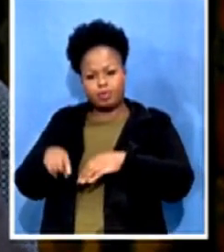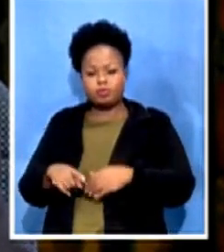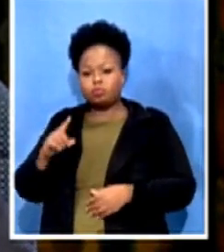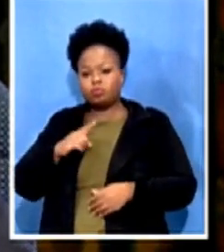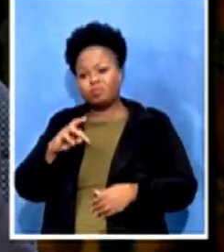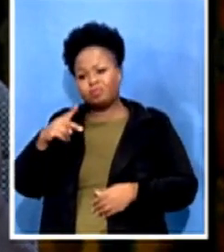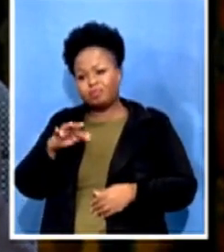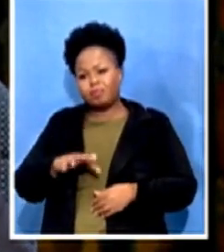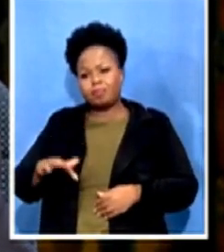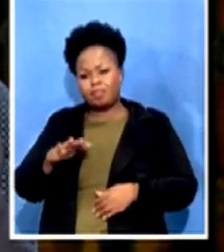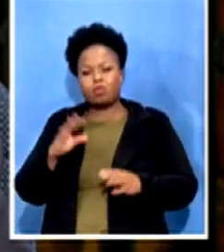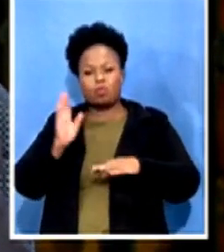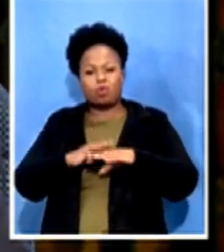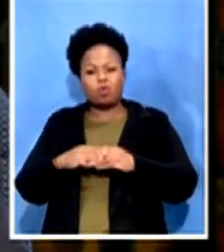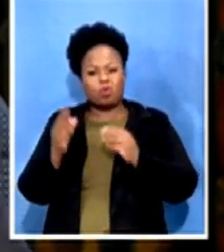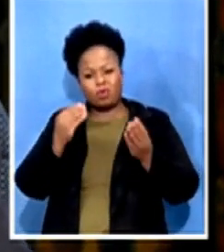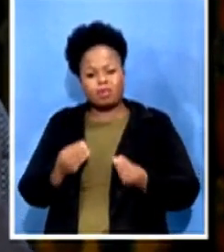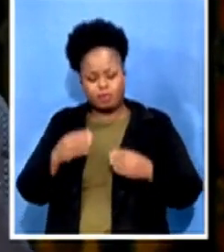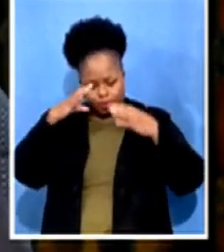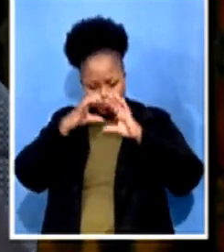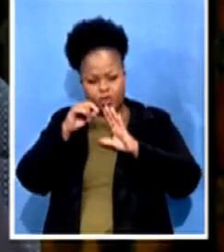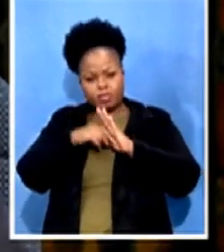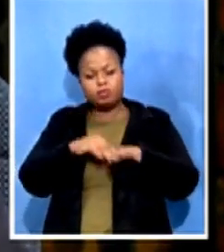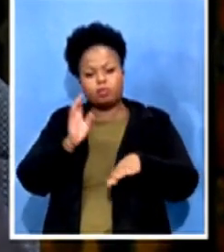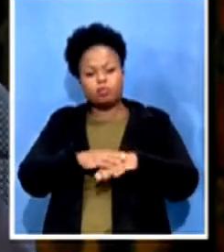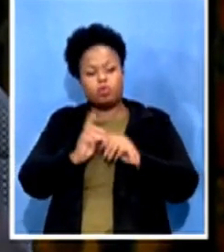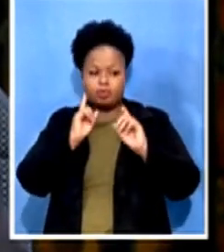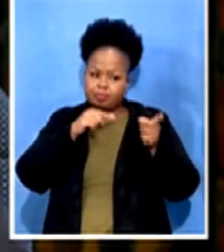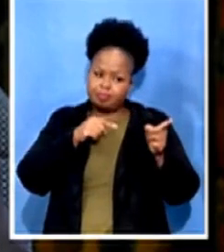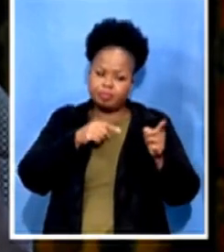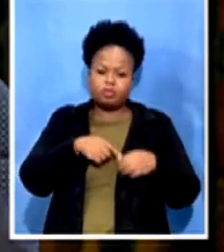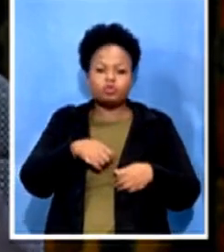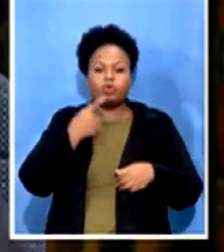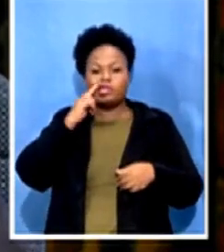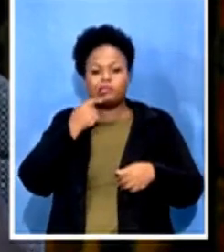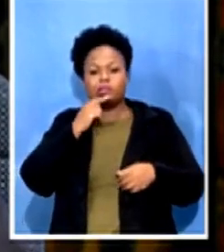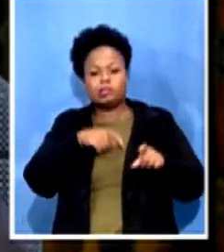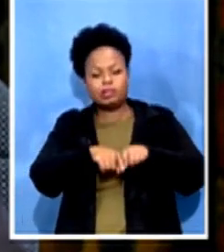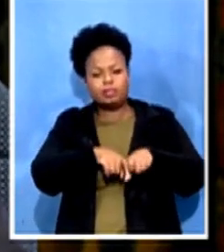concentrate there. Let's go there and do the test. Now the way we're doing it,